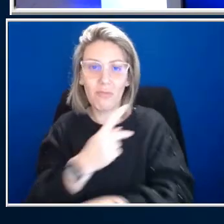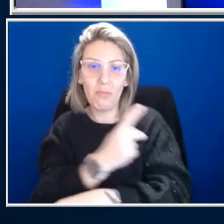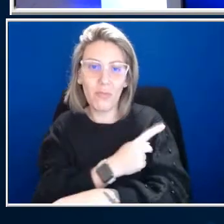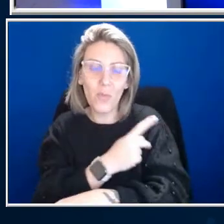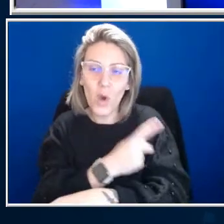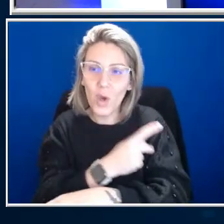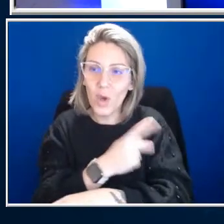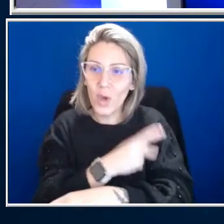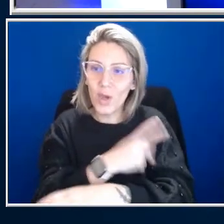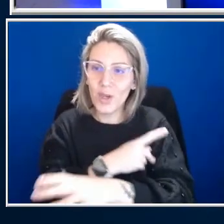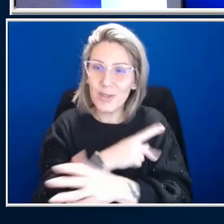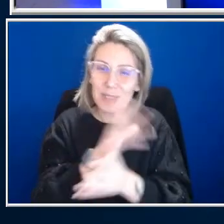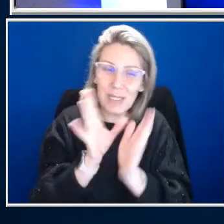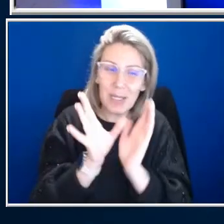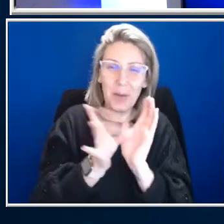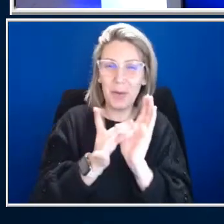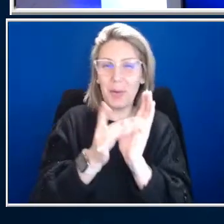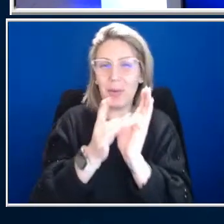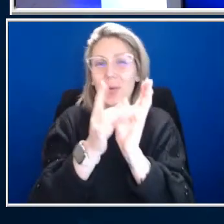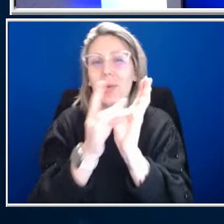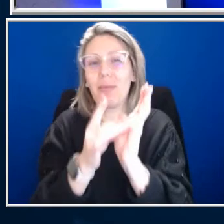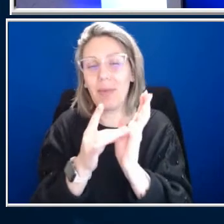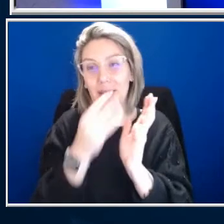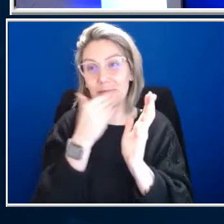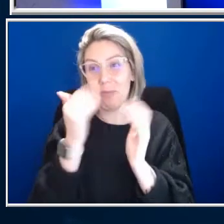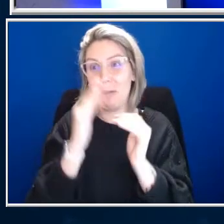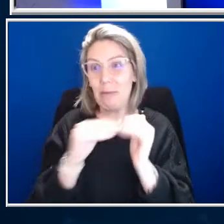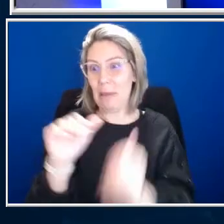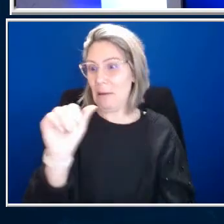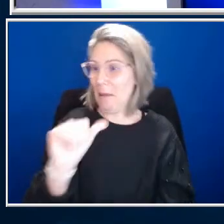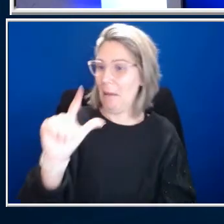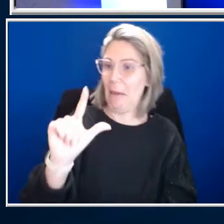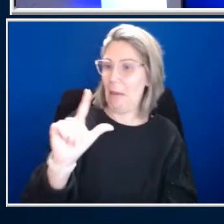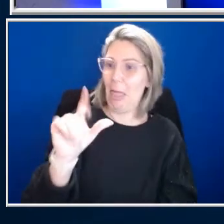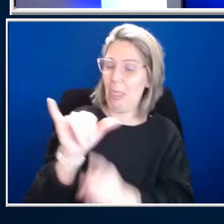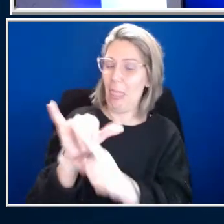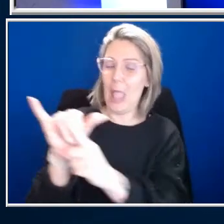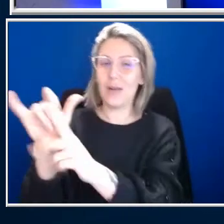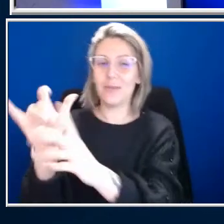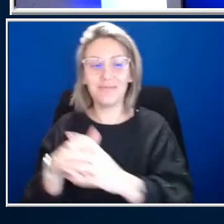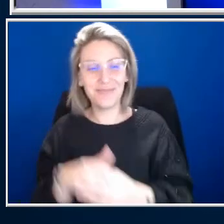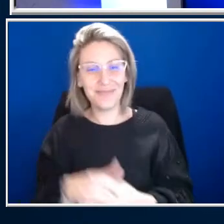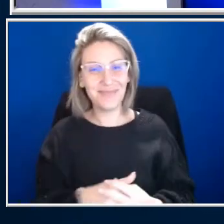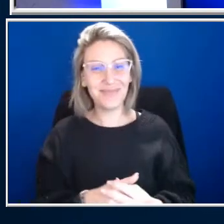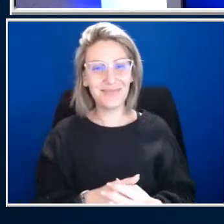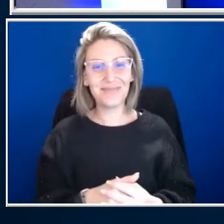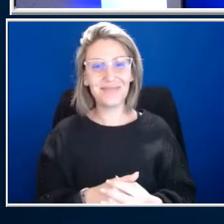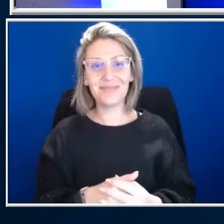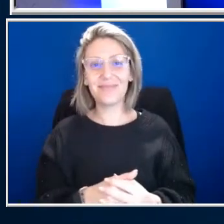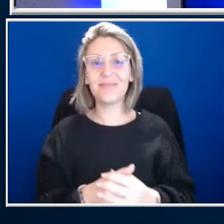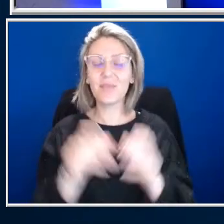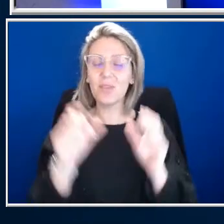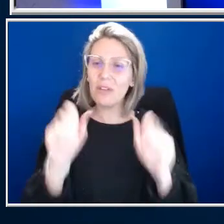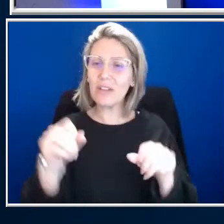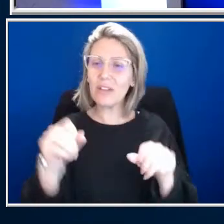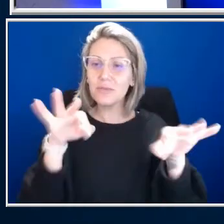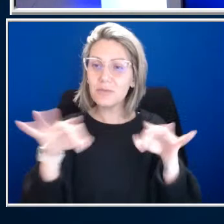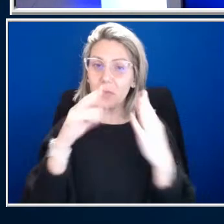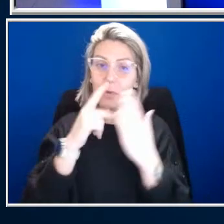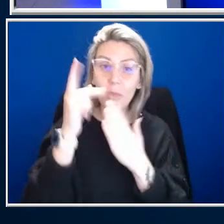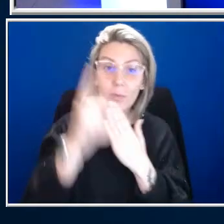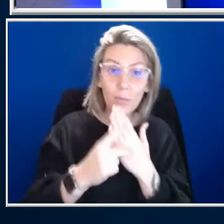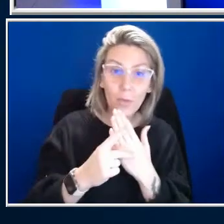than AL amyloidosis. But I'm going to give it a shot today. Tell us about the program, though. I mean, this goes to show